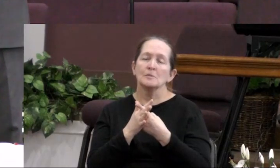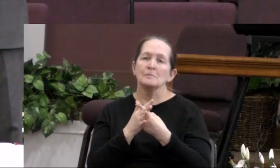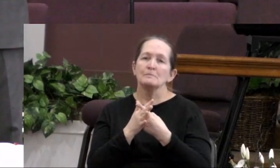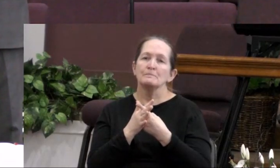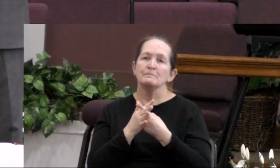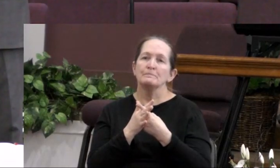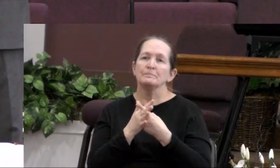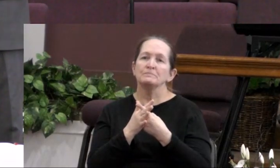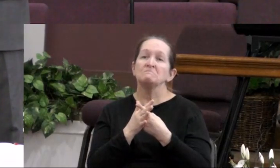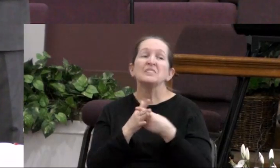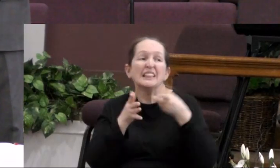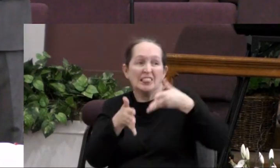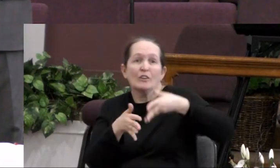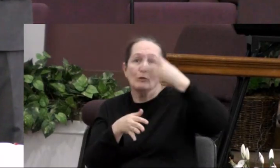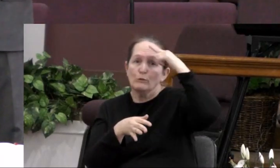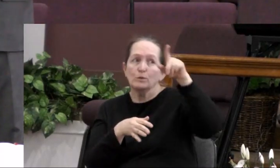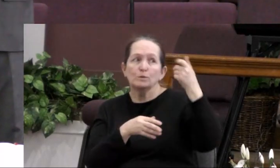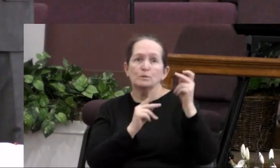that he has left for someone else to do now.